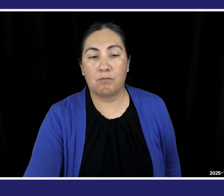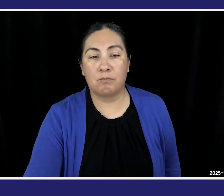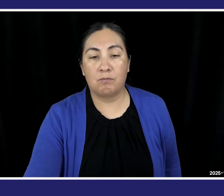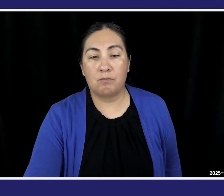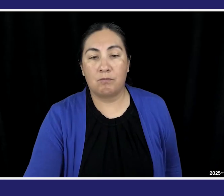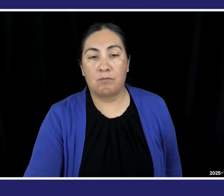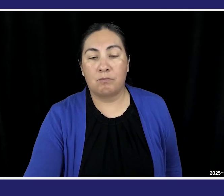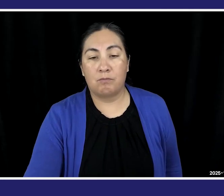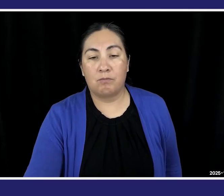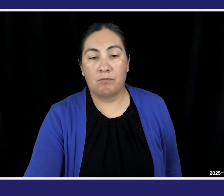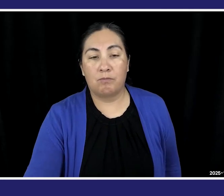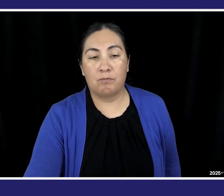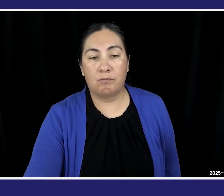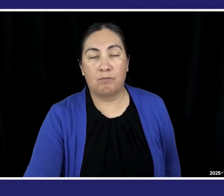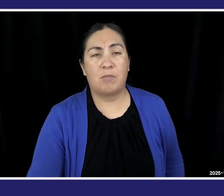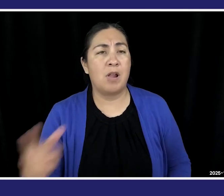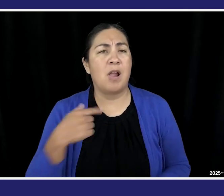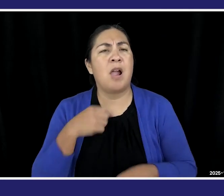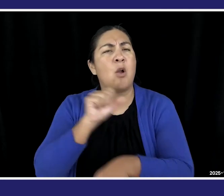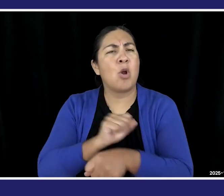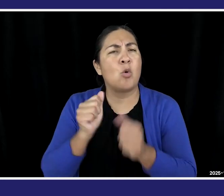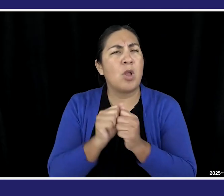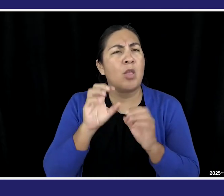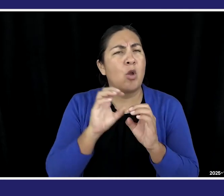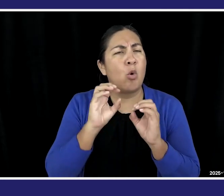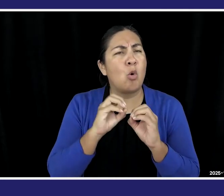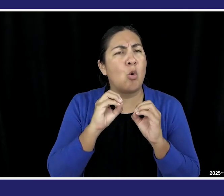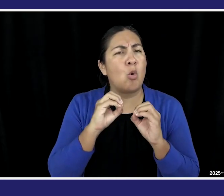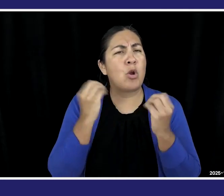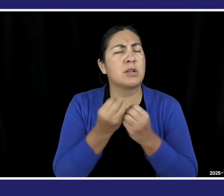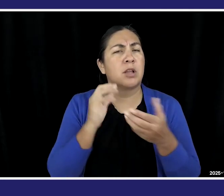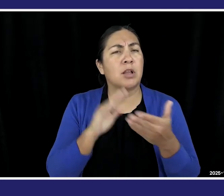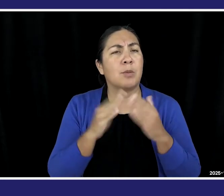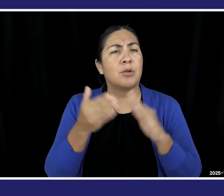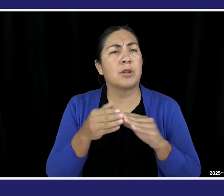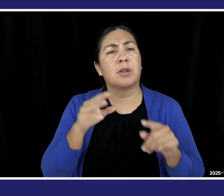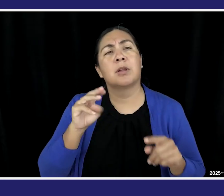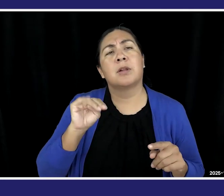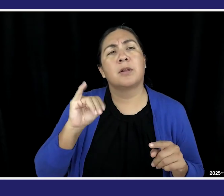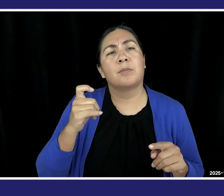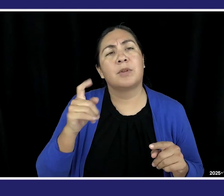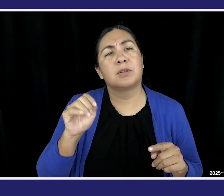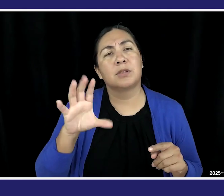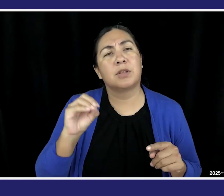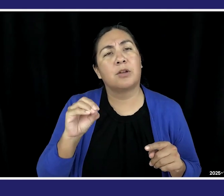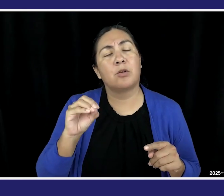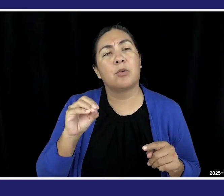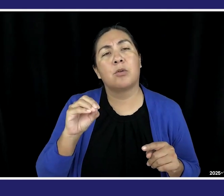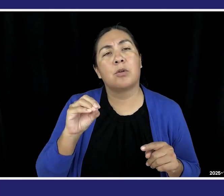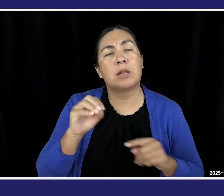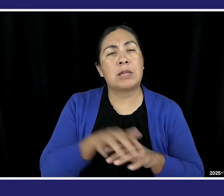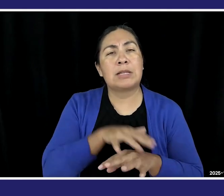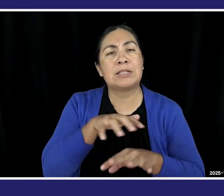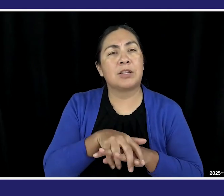organization Community Mixteco Indigenous. I'm a promoter for